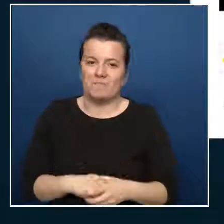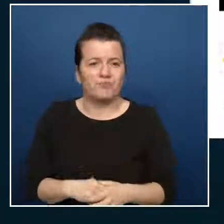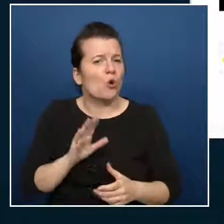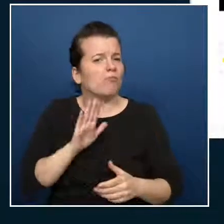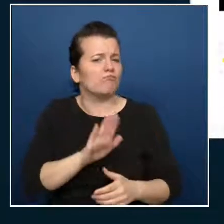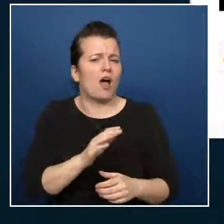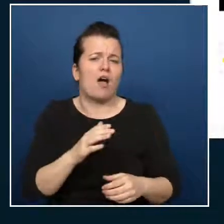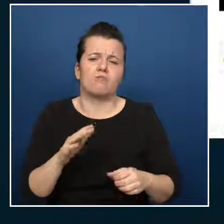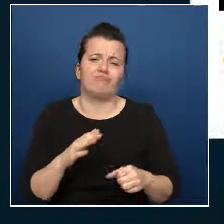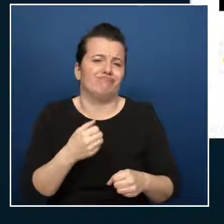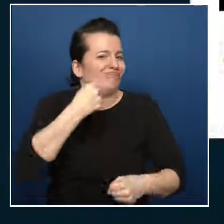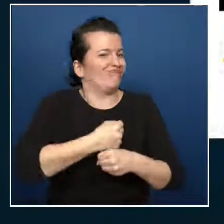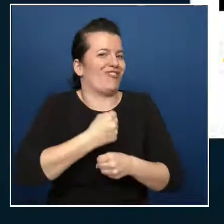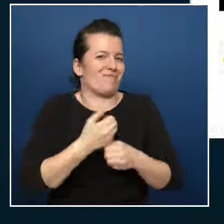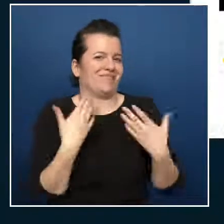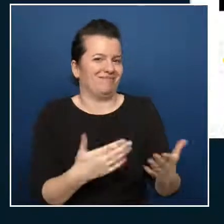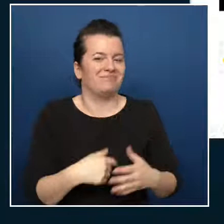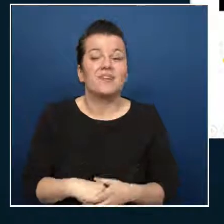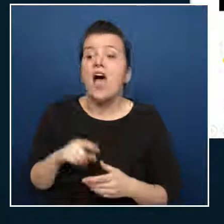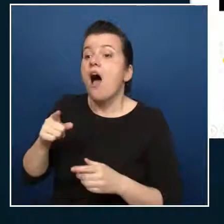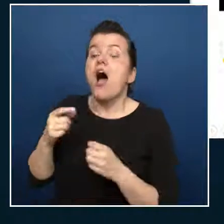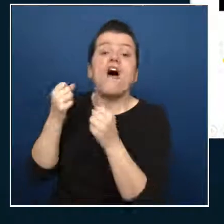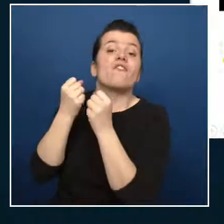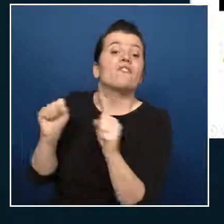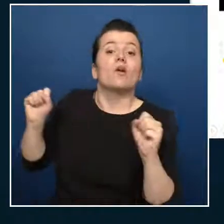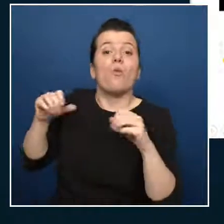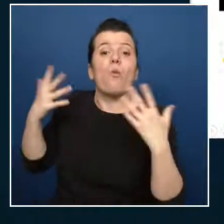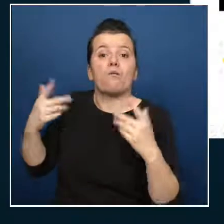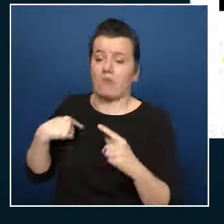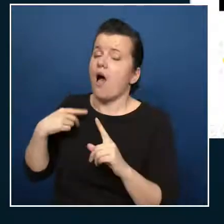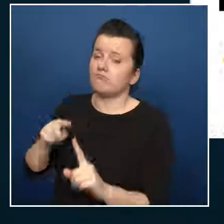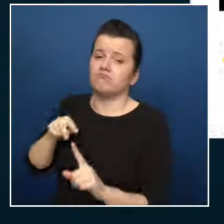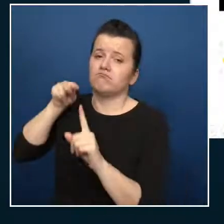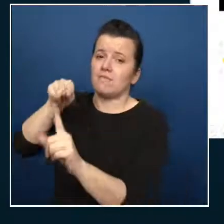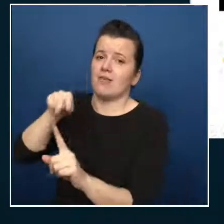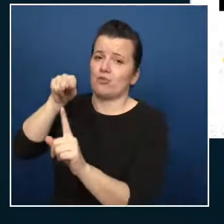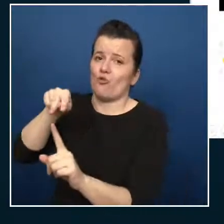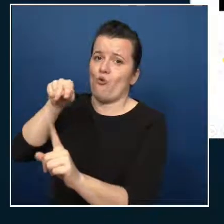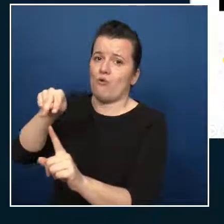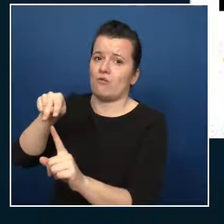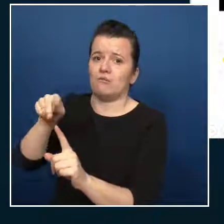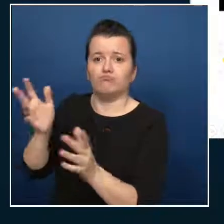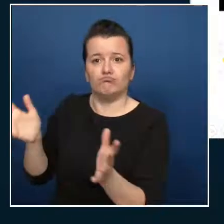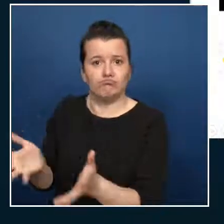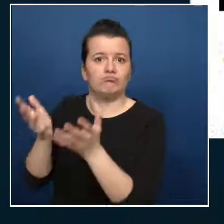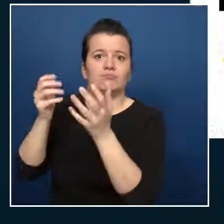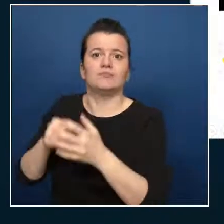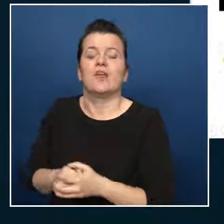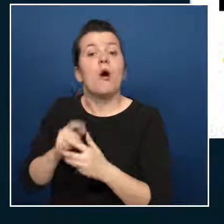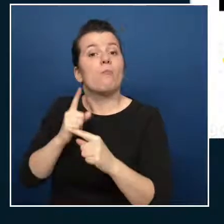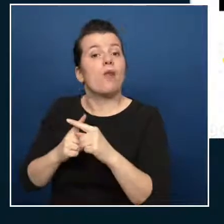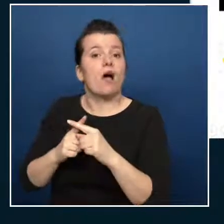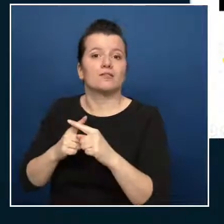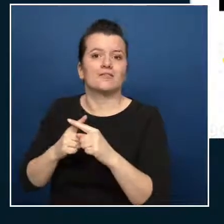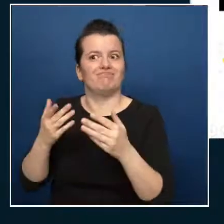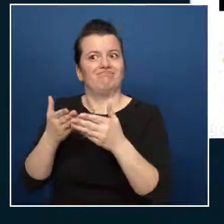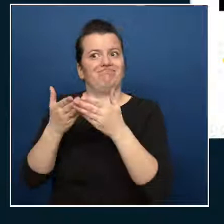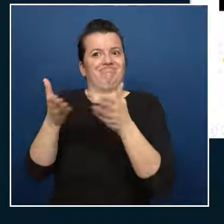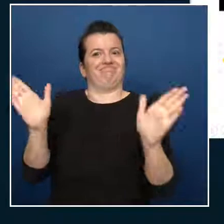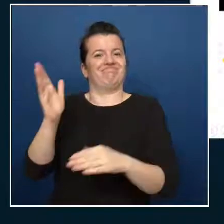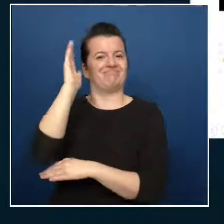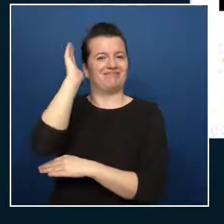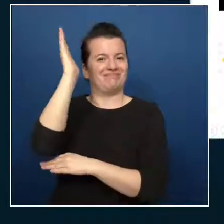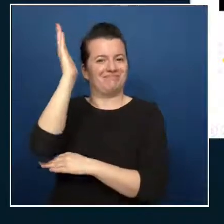time, I do mentoring, and also public speaking by sharing my